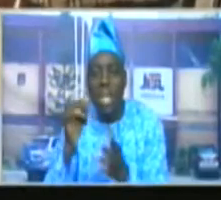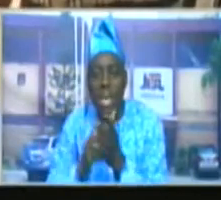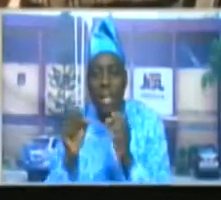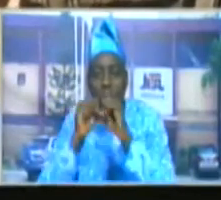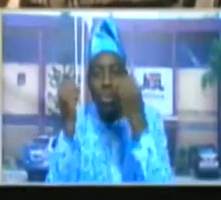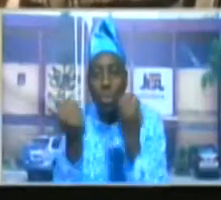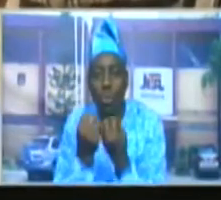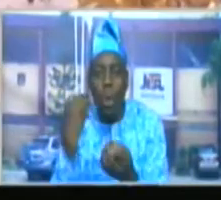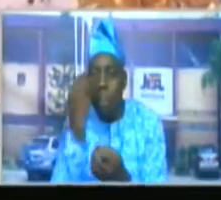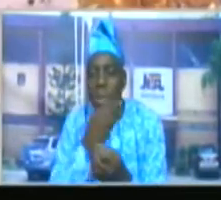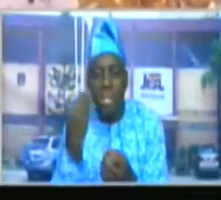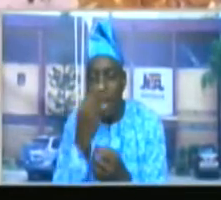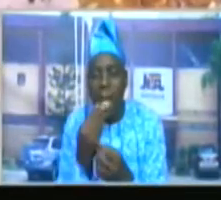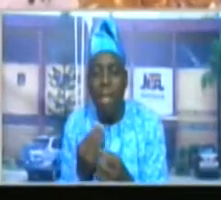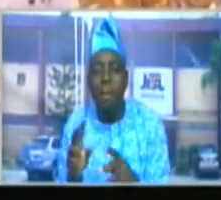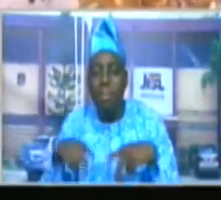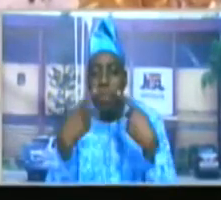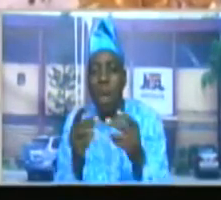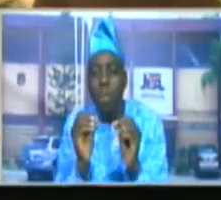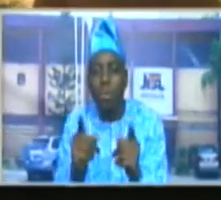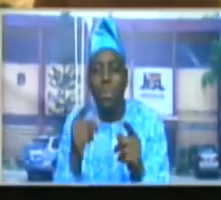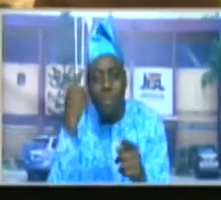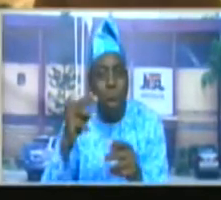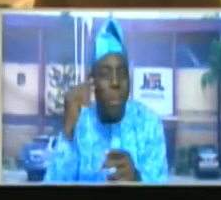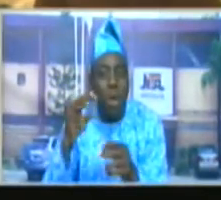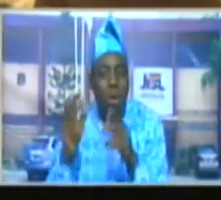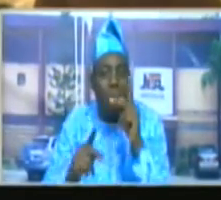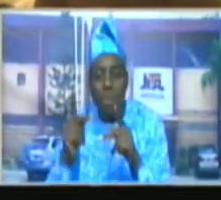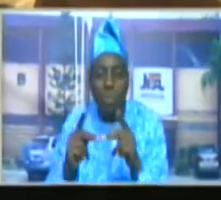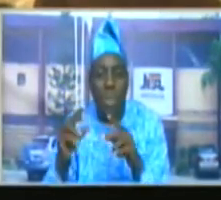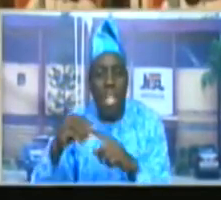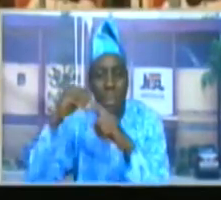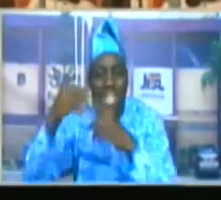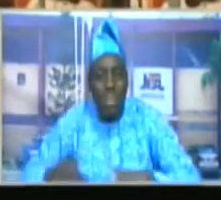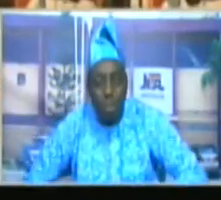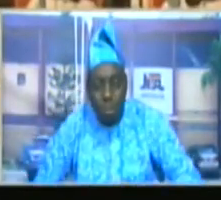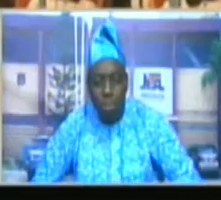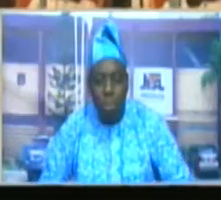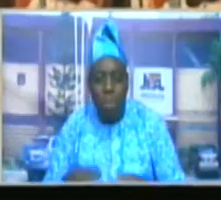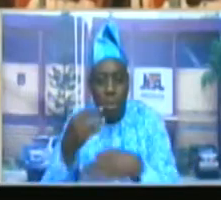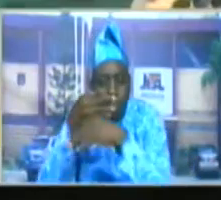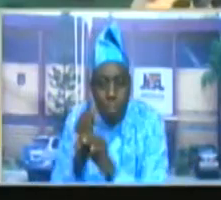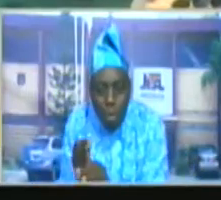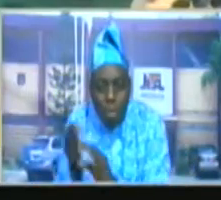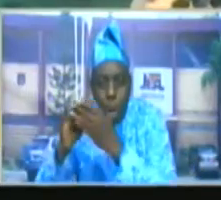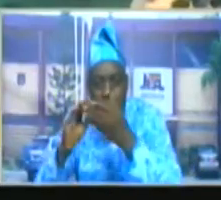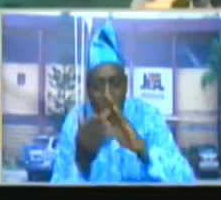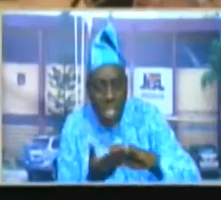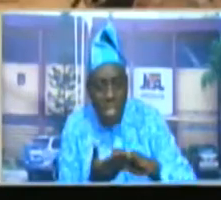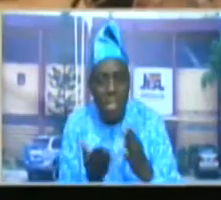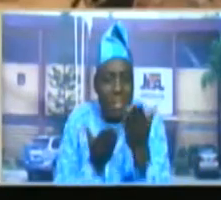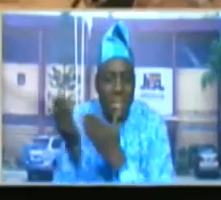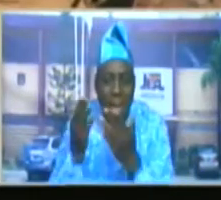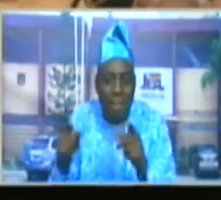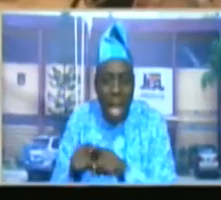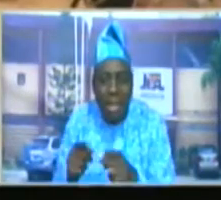global village, providing opportunity for millions of people, especially youths, to form online community as well as serve as a